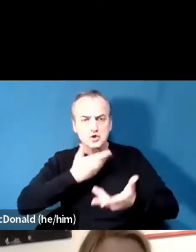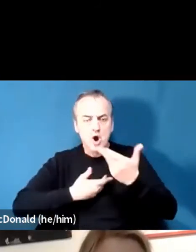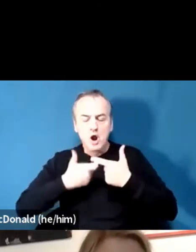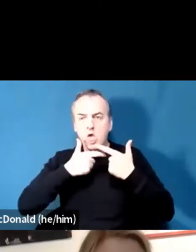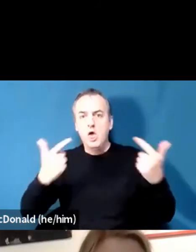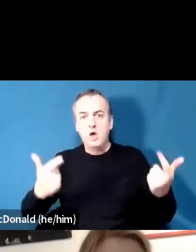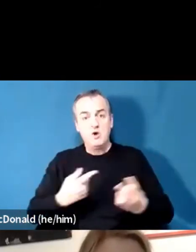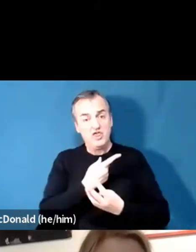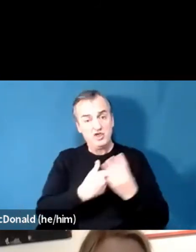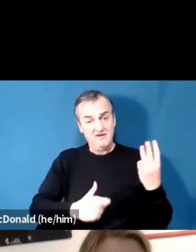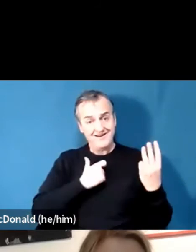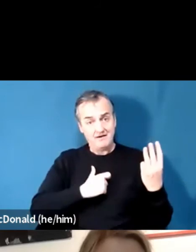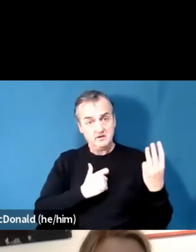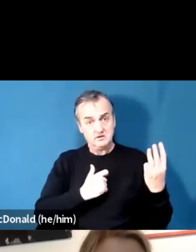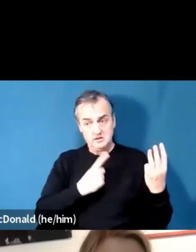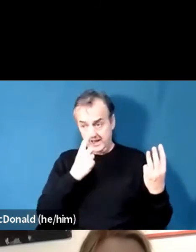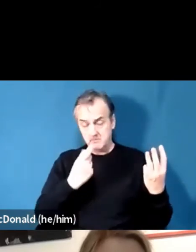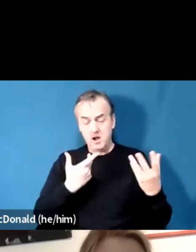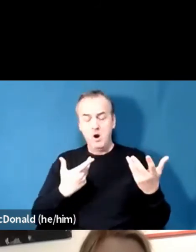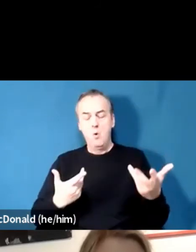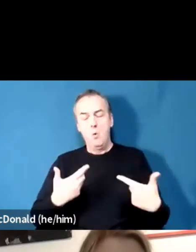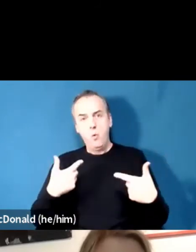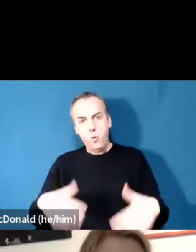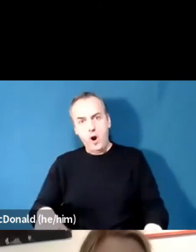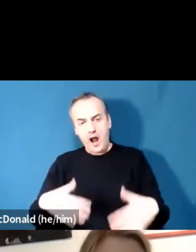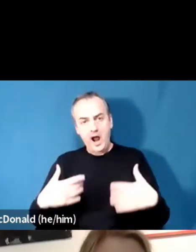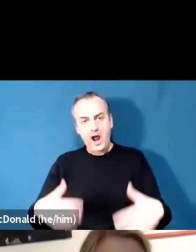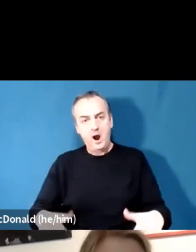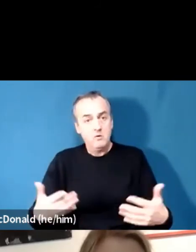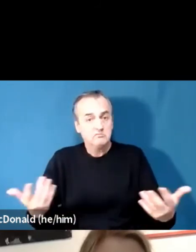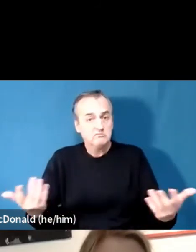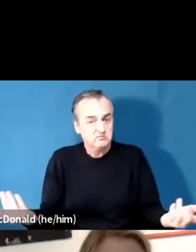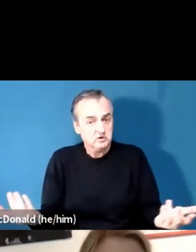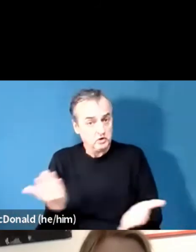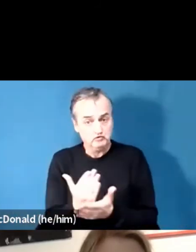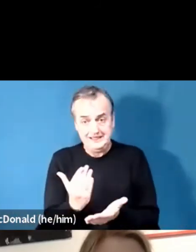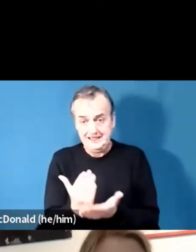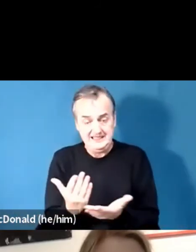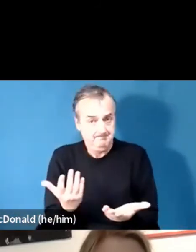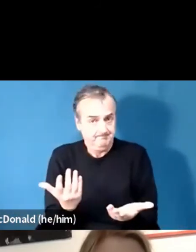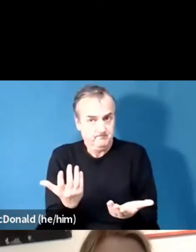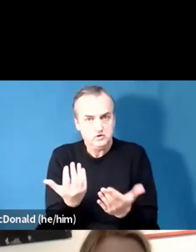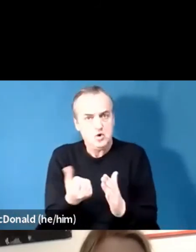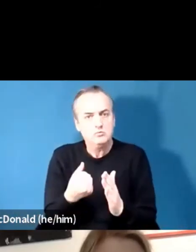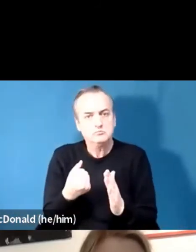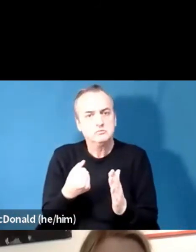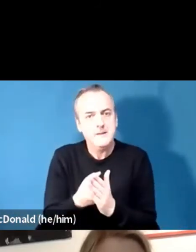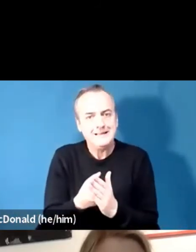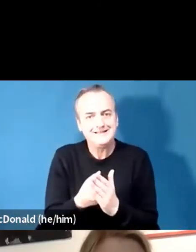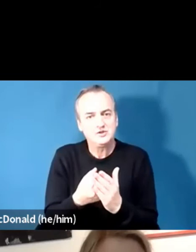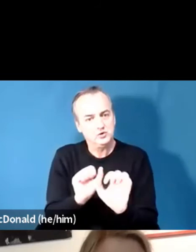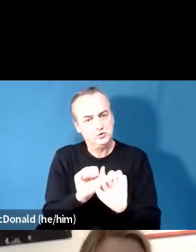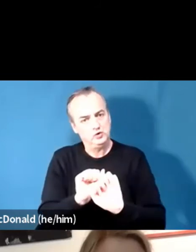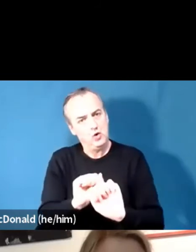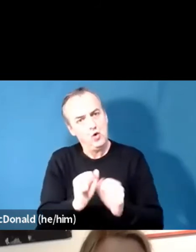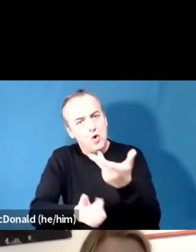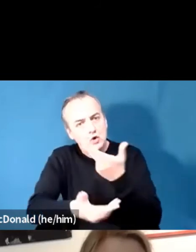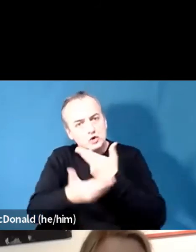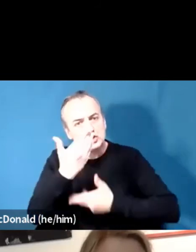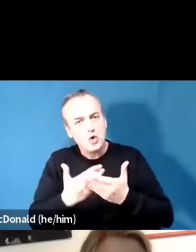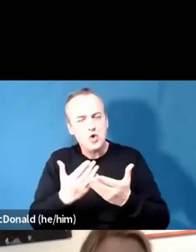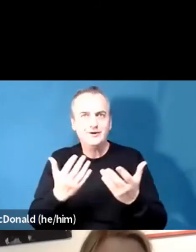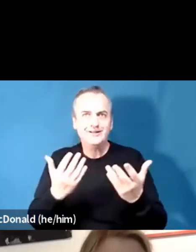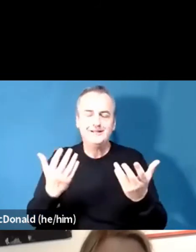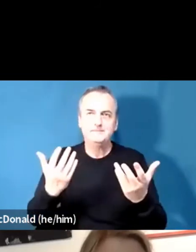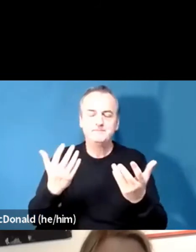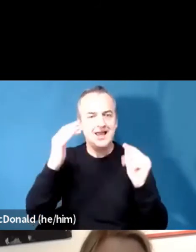people or one. So no, there's no restrictions in terms of size or